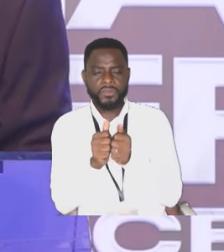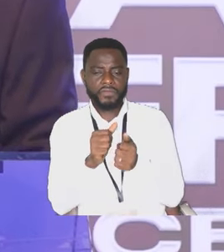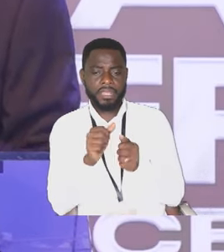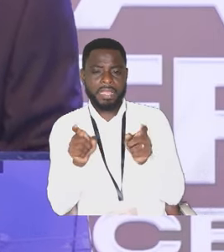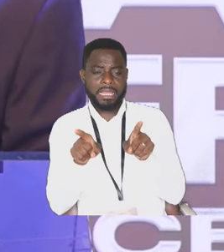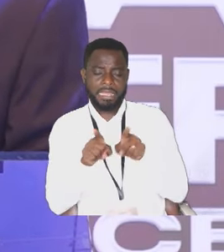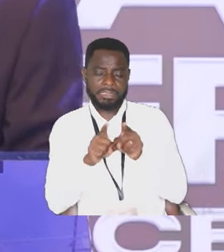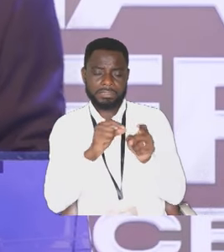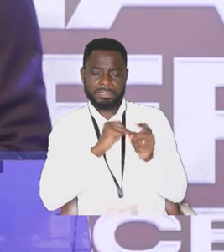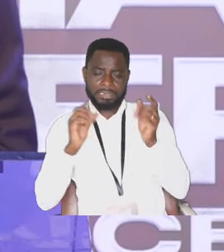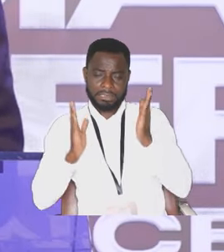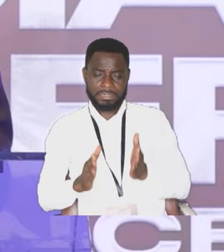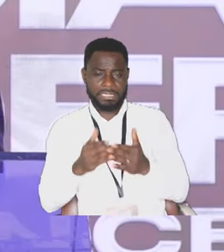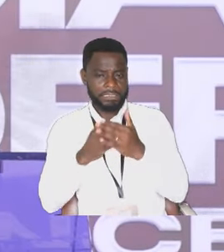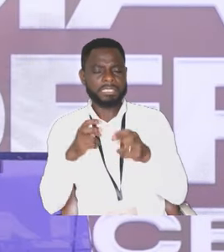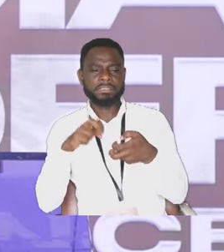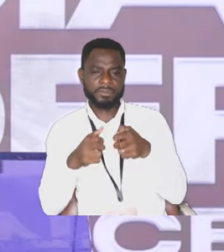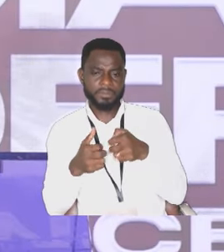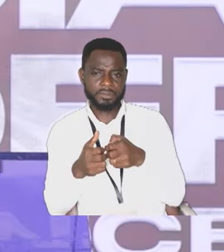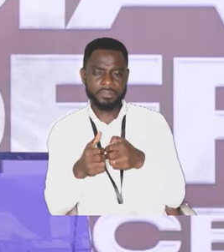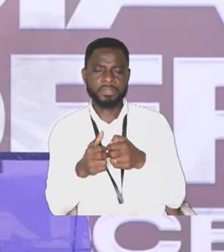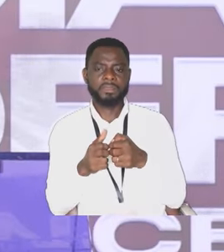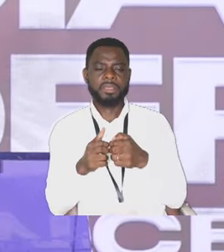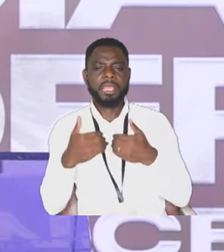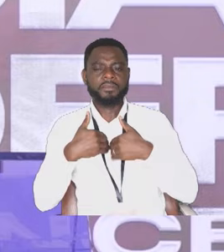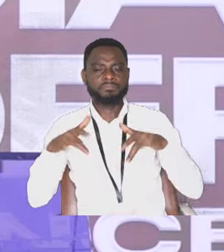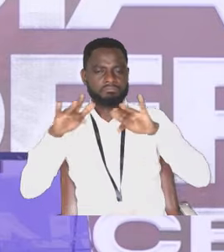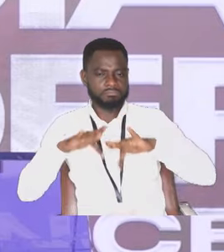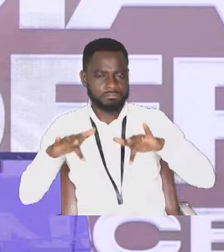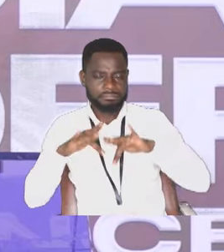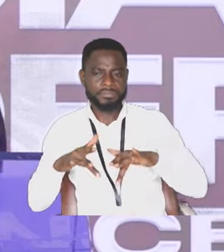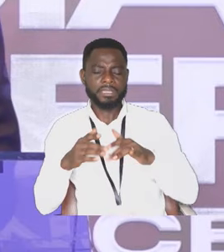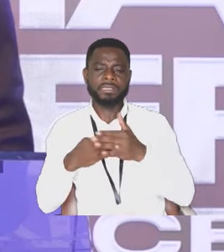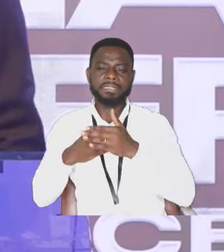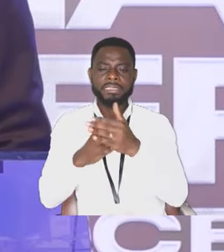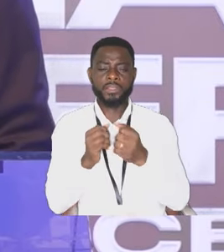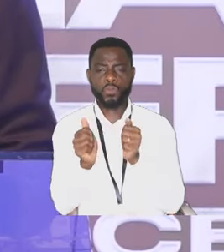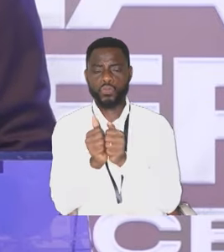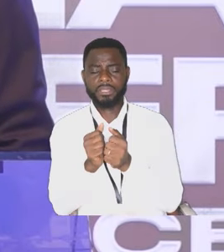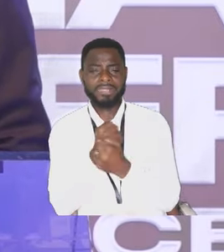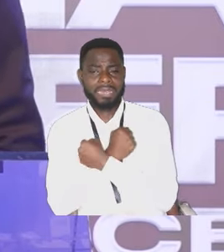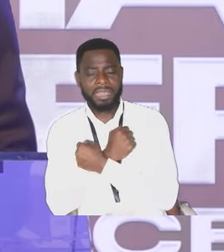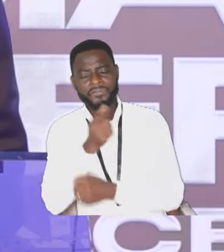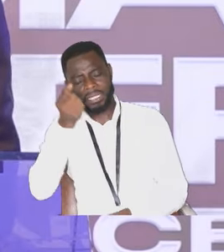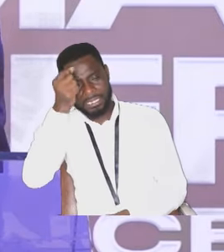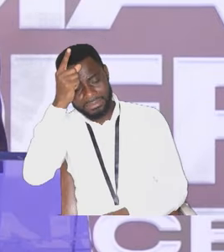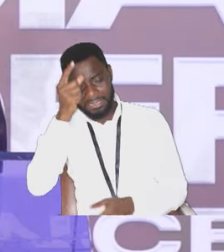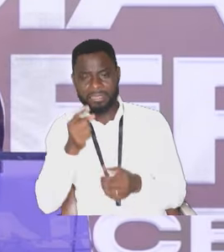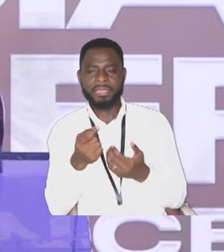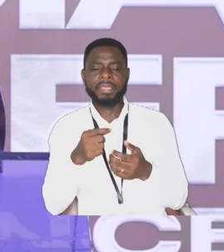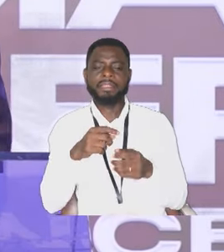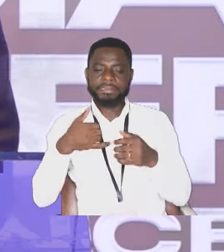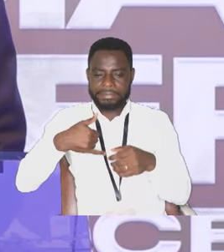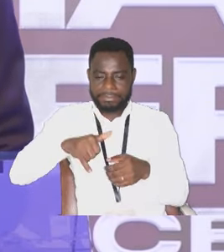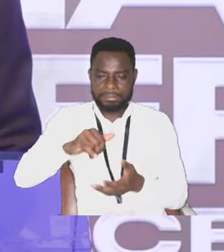with Christian leaders is a problem. Then balancing compassion and conviction, leading with love and understanding while remaining firm